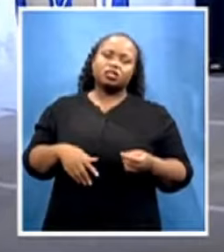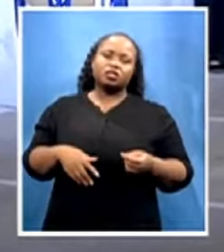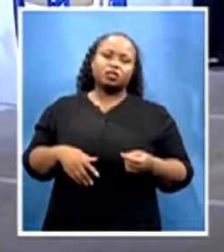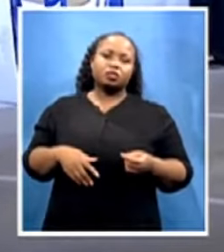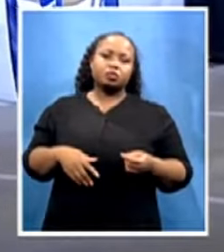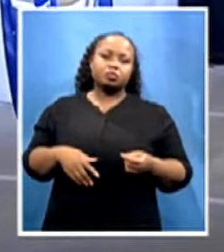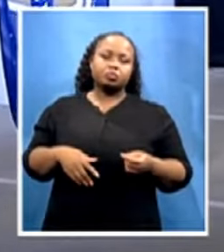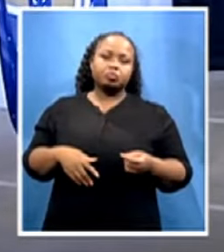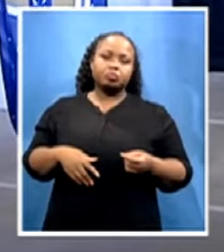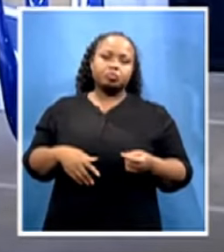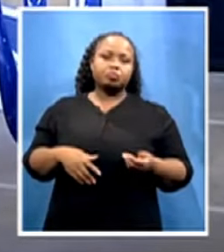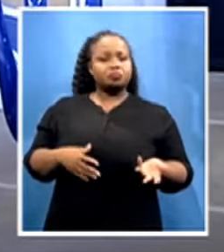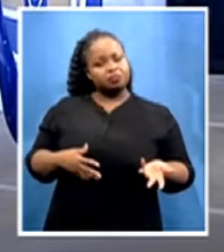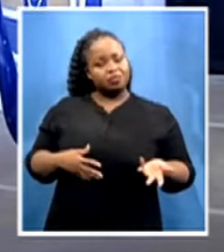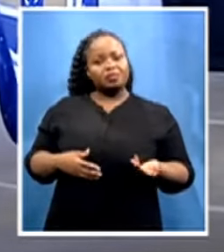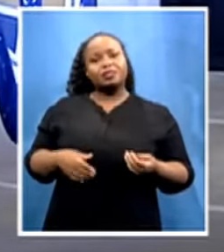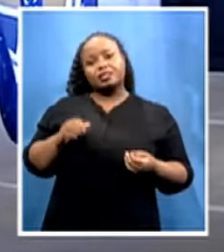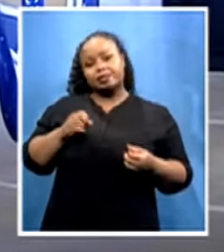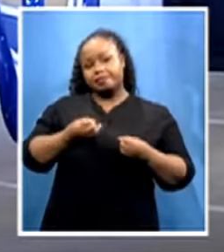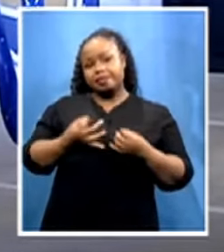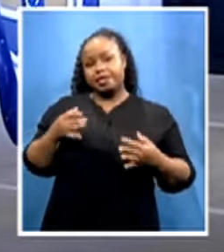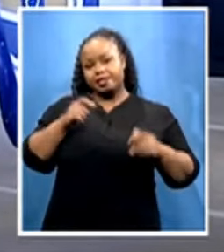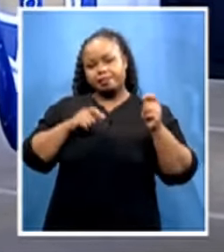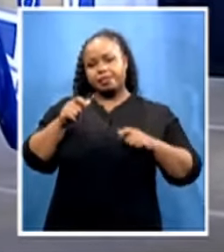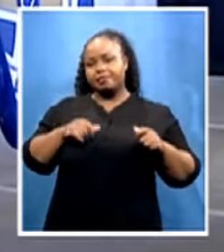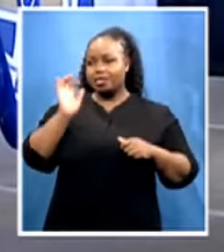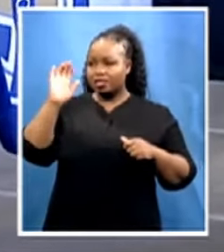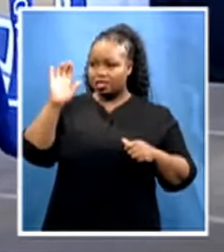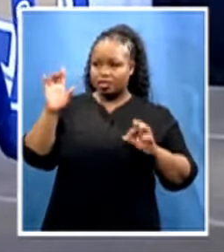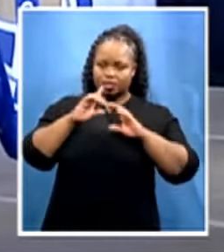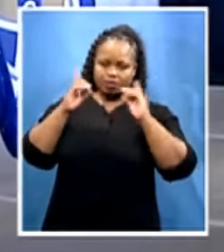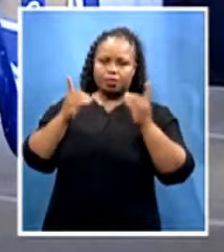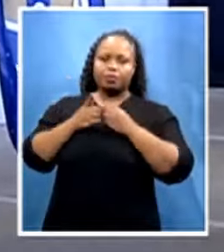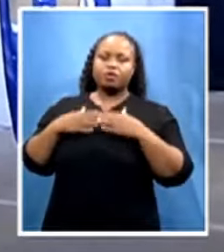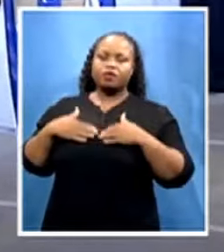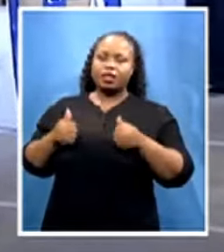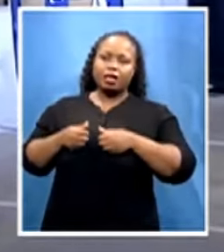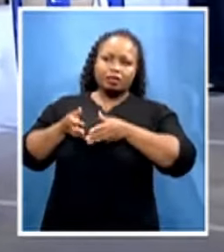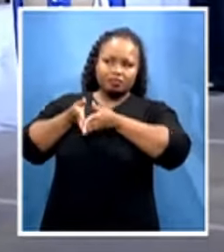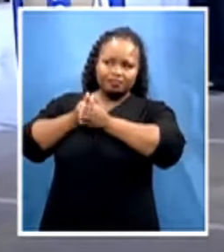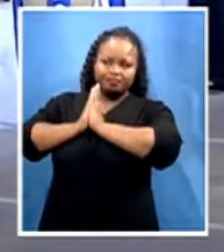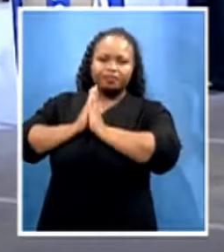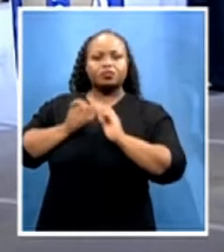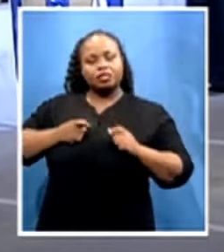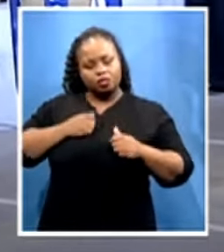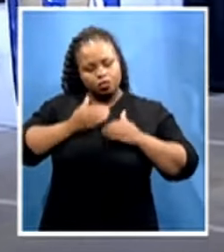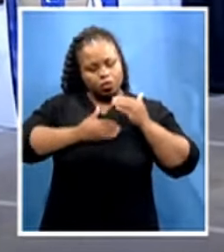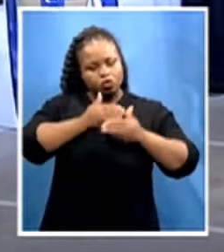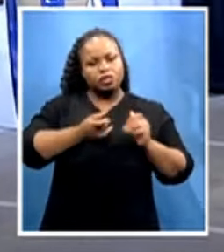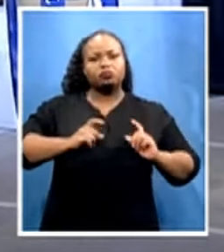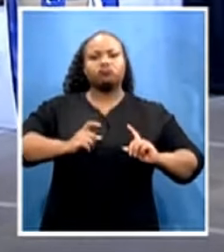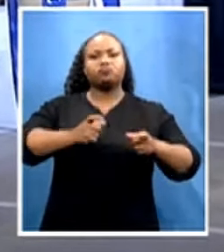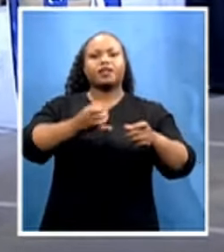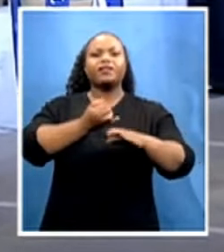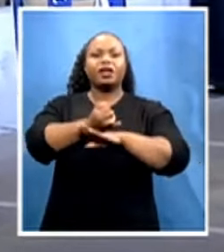pleading to the health department to actually fast track this process. And as you actually heard the